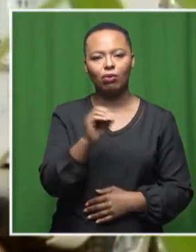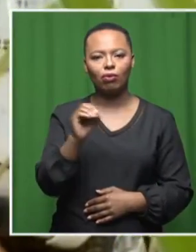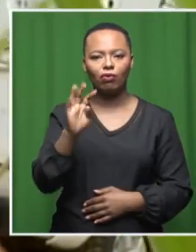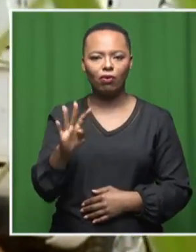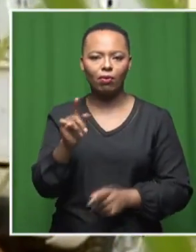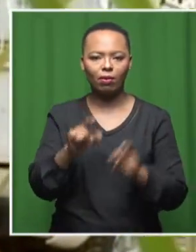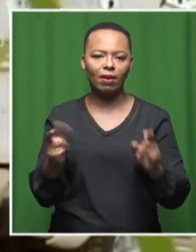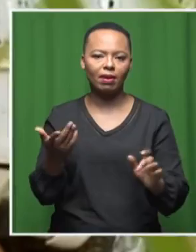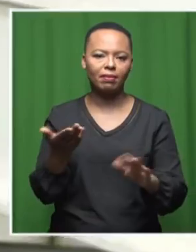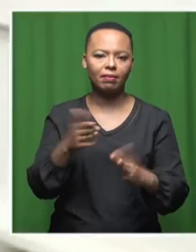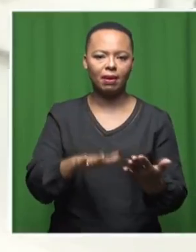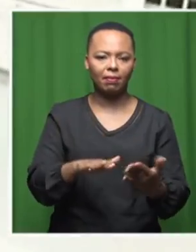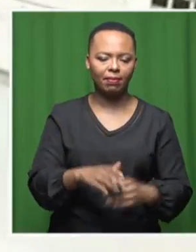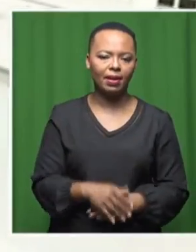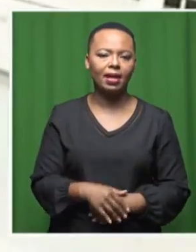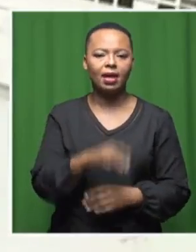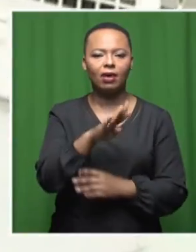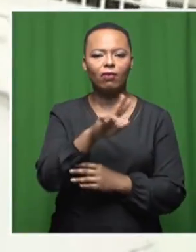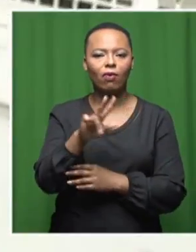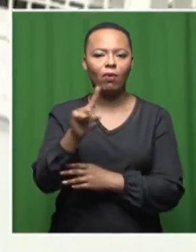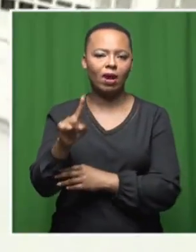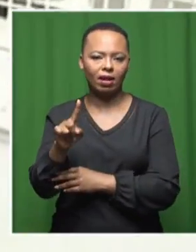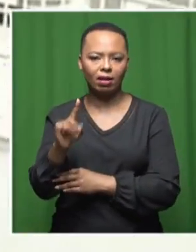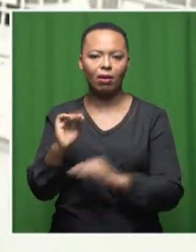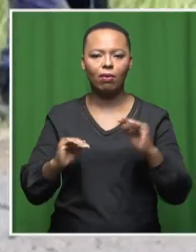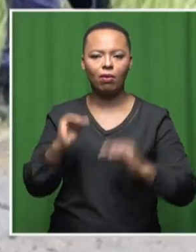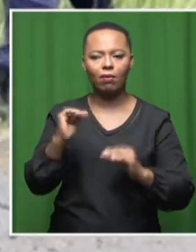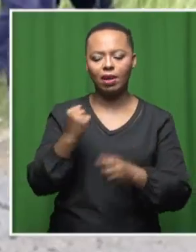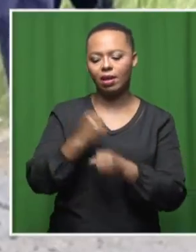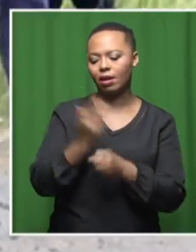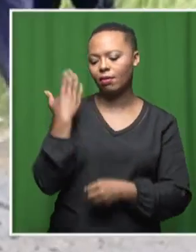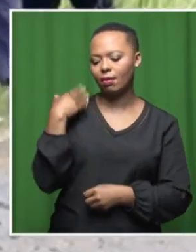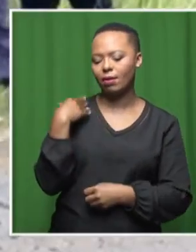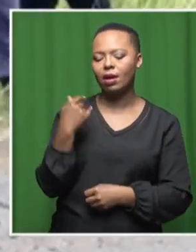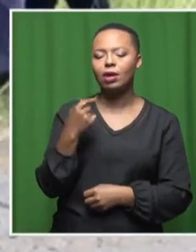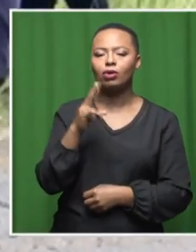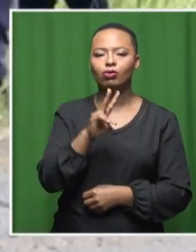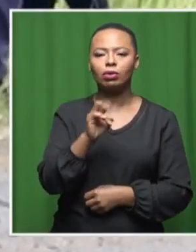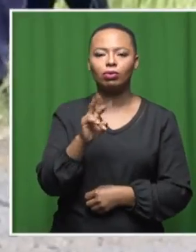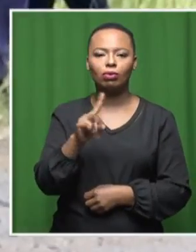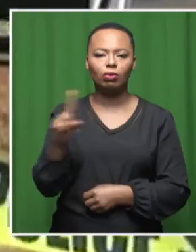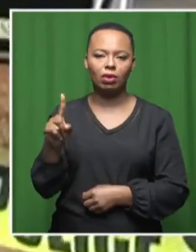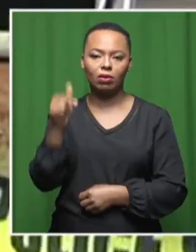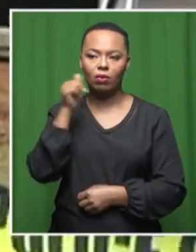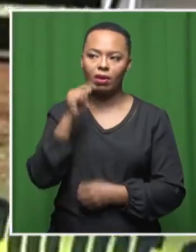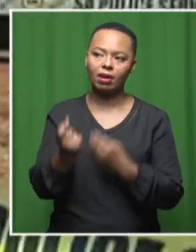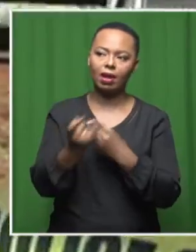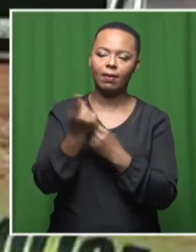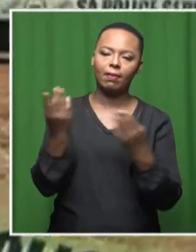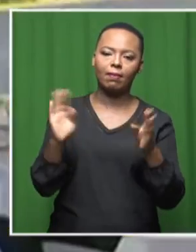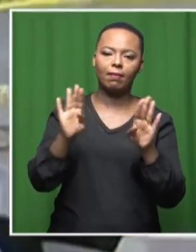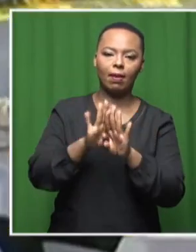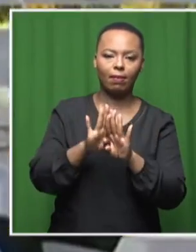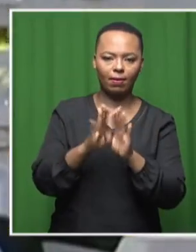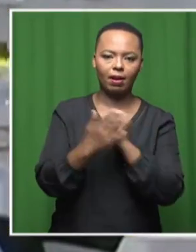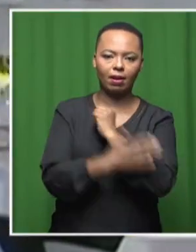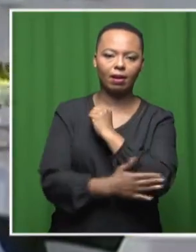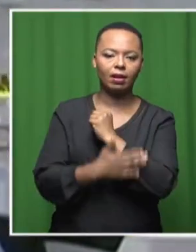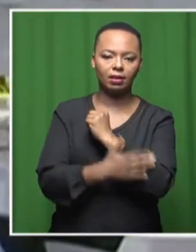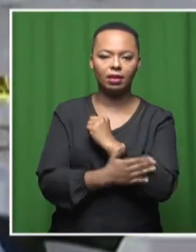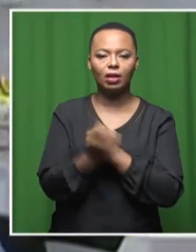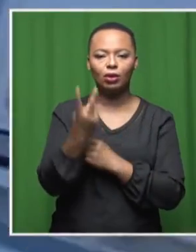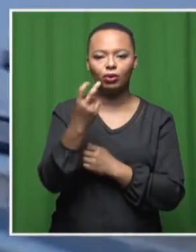of 841 compared to the same period in 2021 when the country was under lockdown. Now, the only two